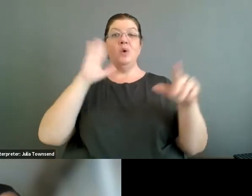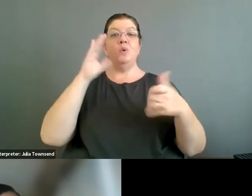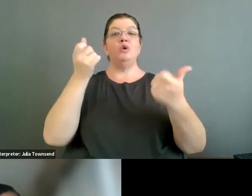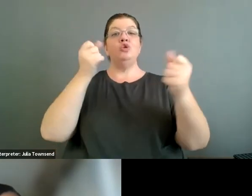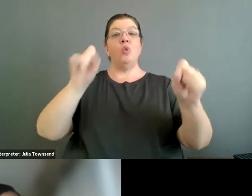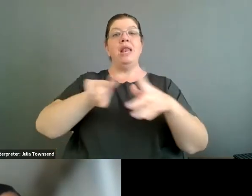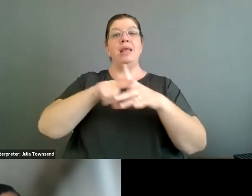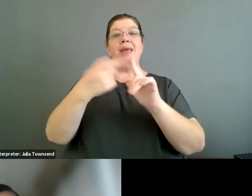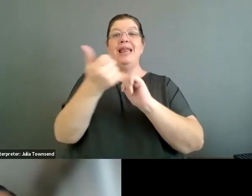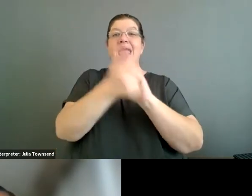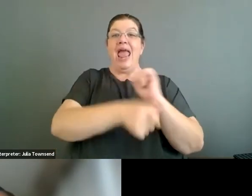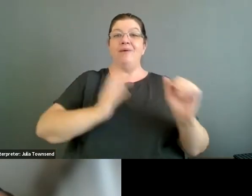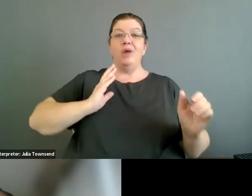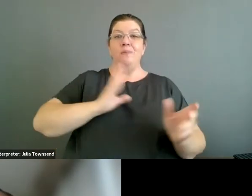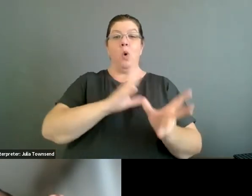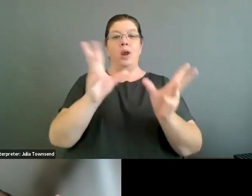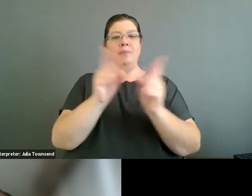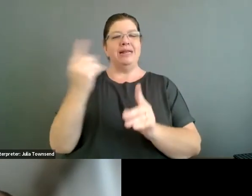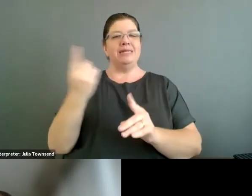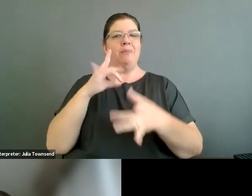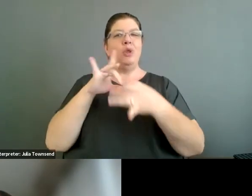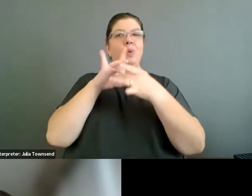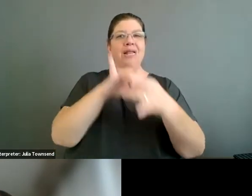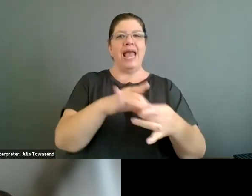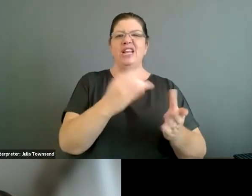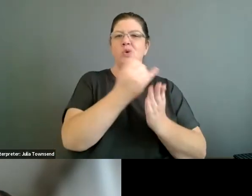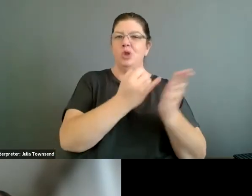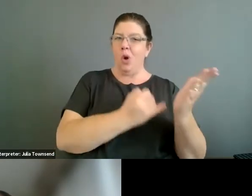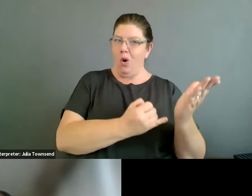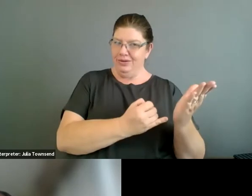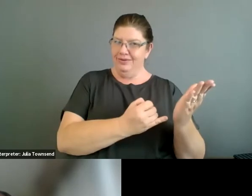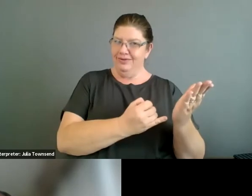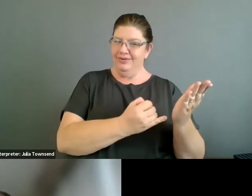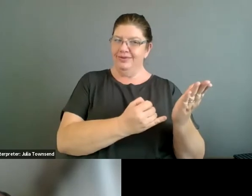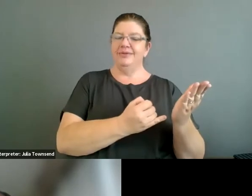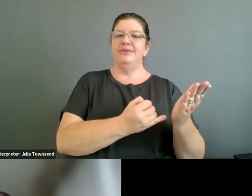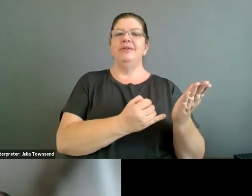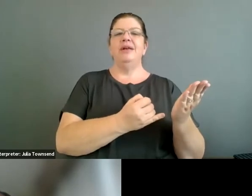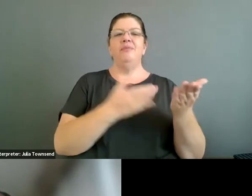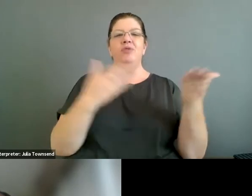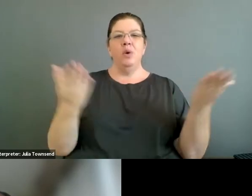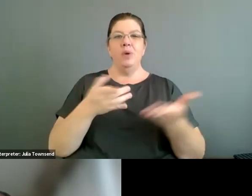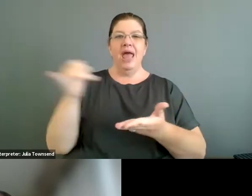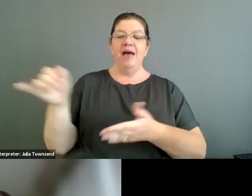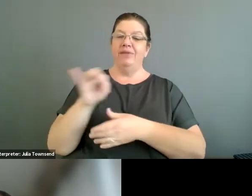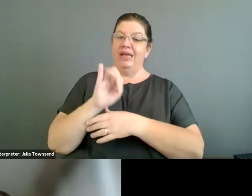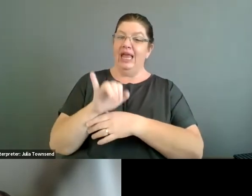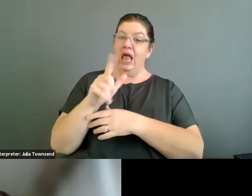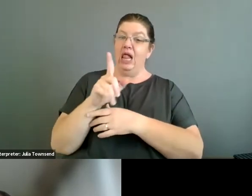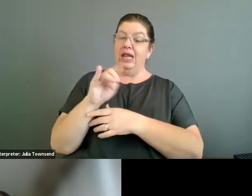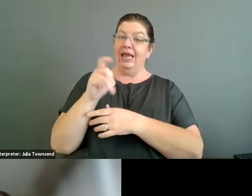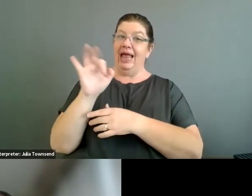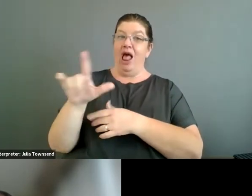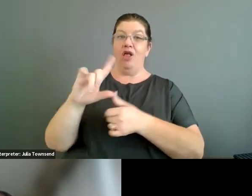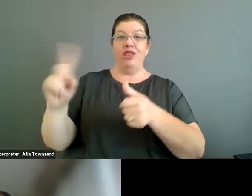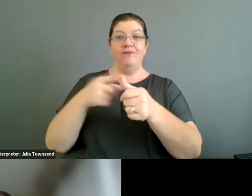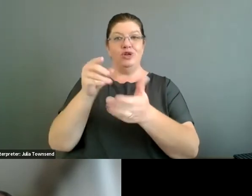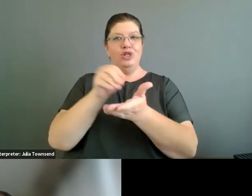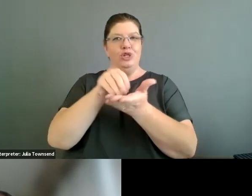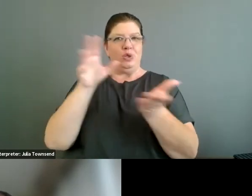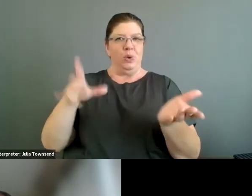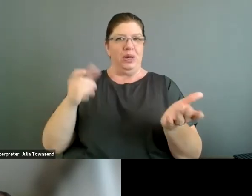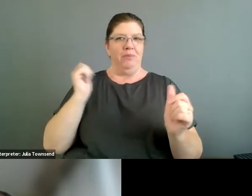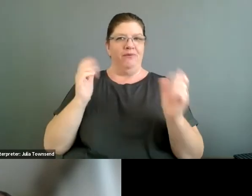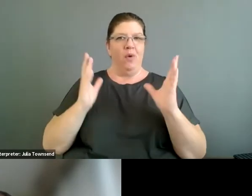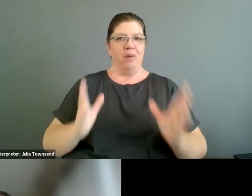begin every board meeting with something related to the arts. And here we have Eliel, who is the inaugural student performer. So